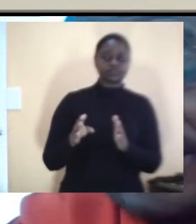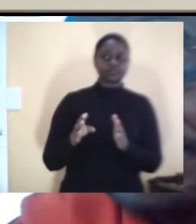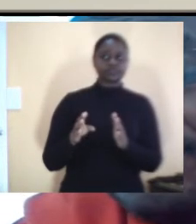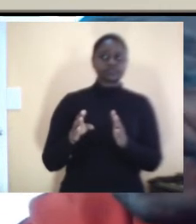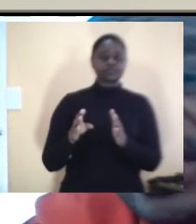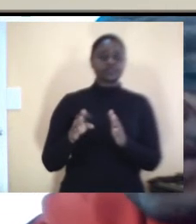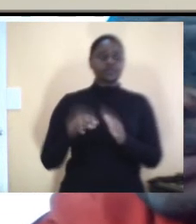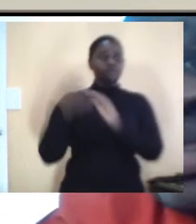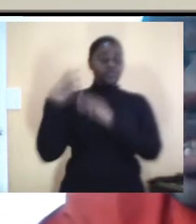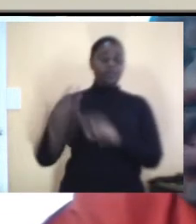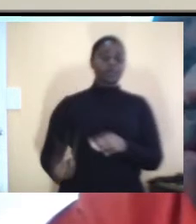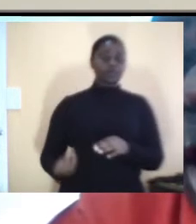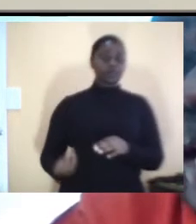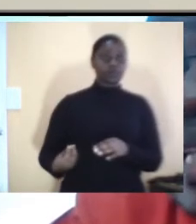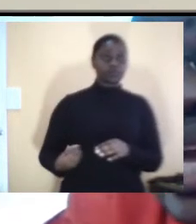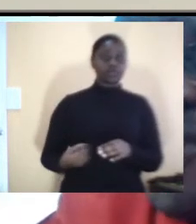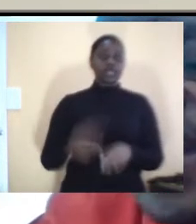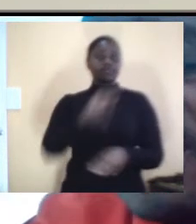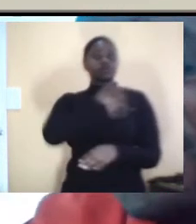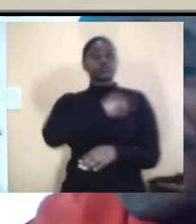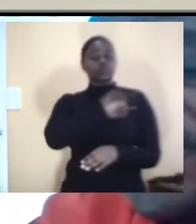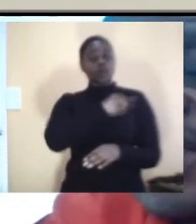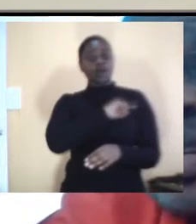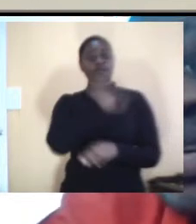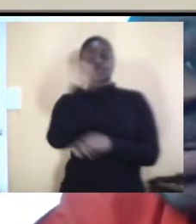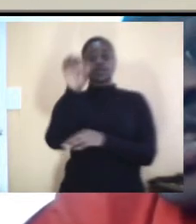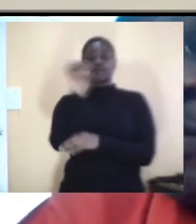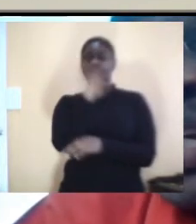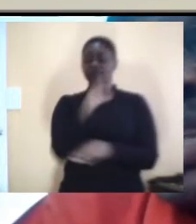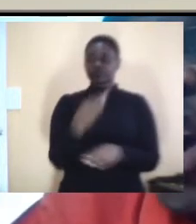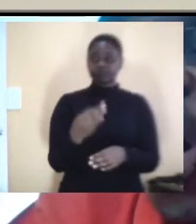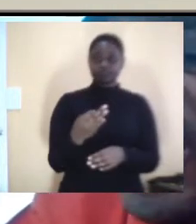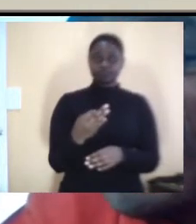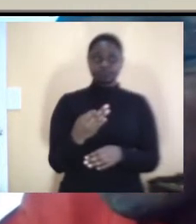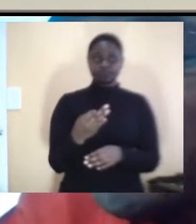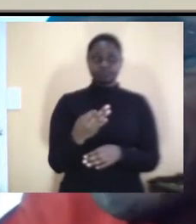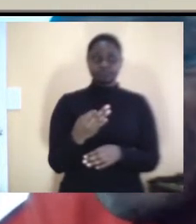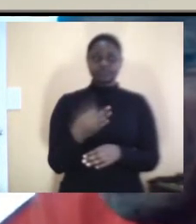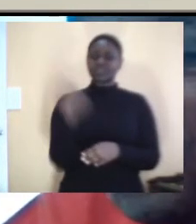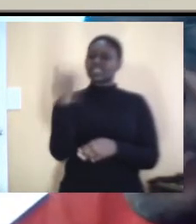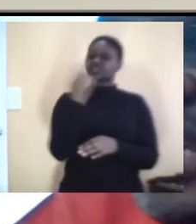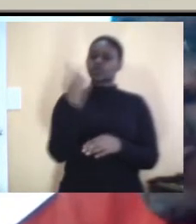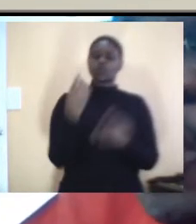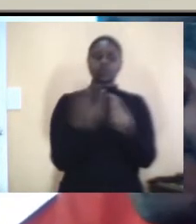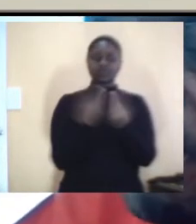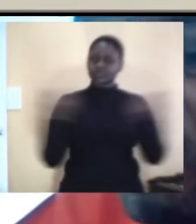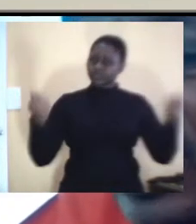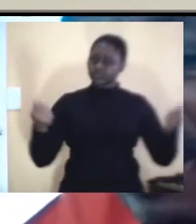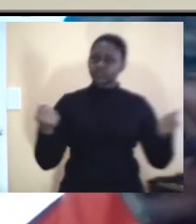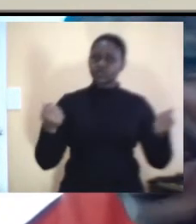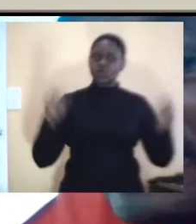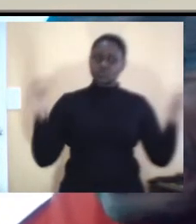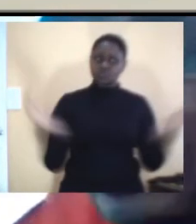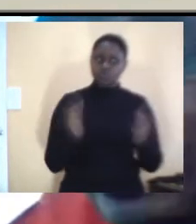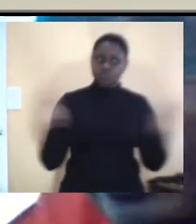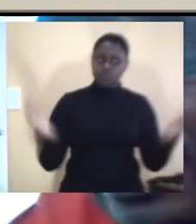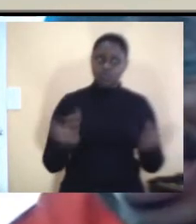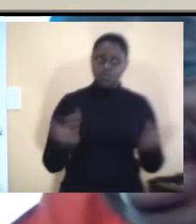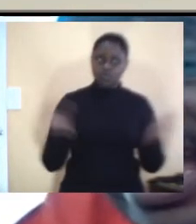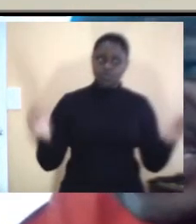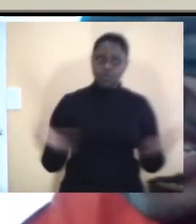the poor. This is why the EFF is being the only solution to equitable